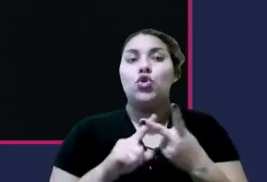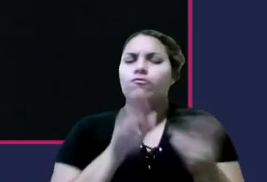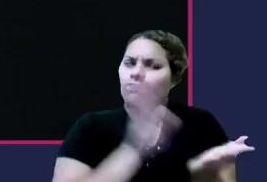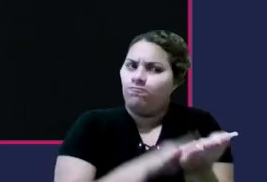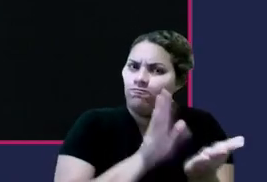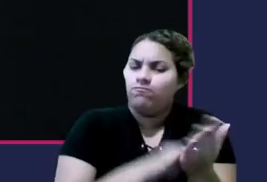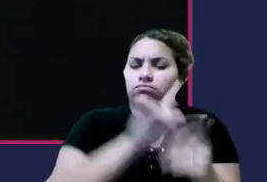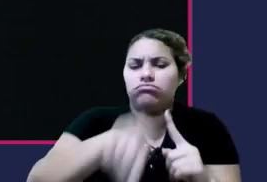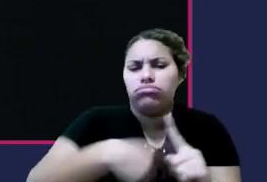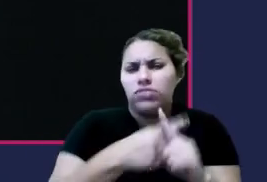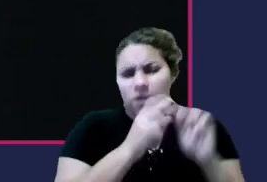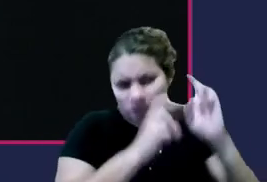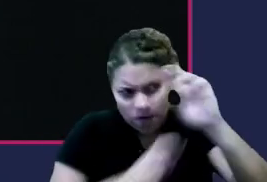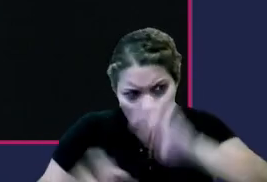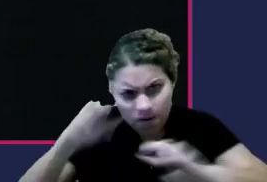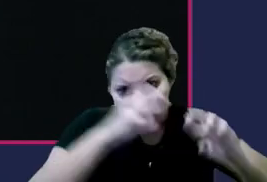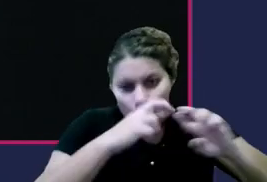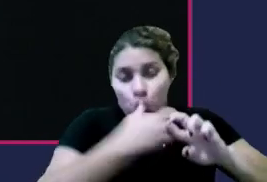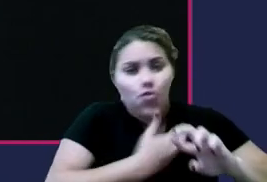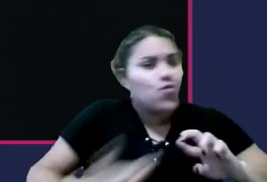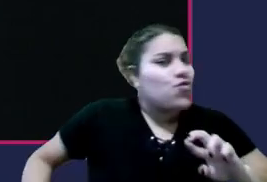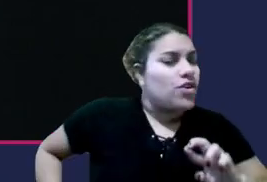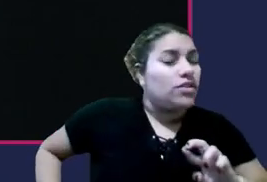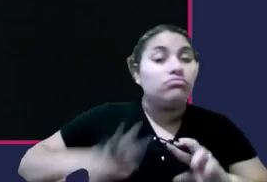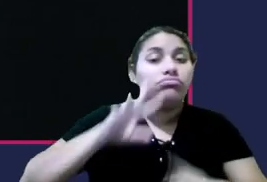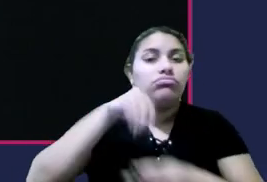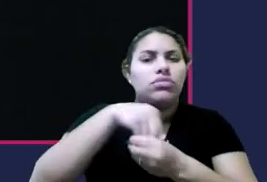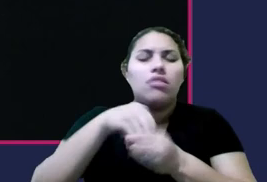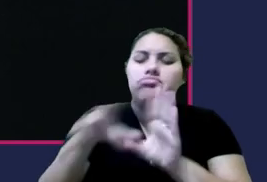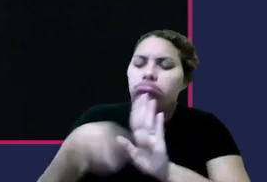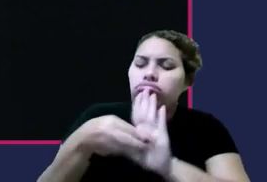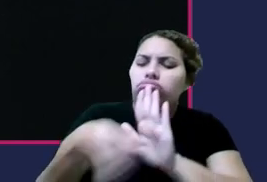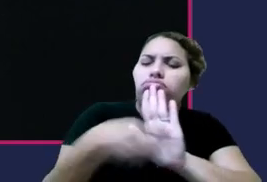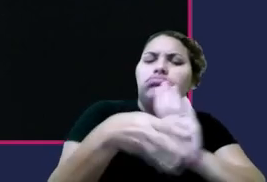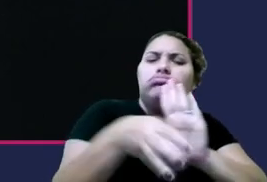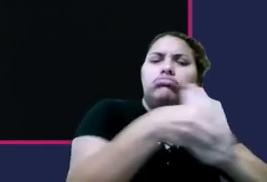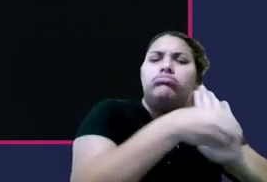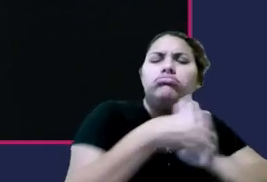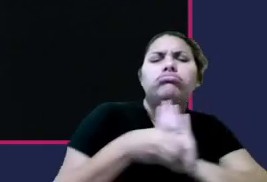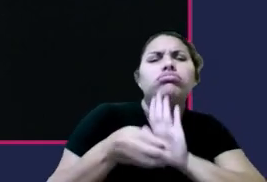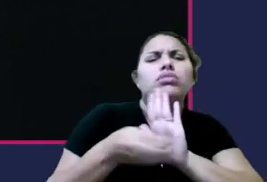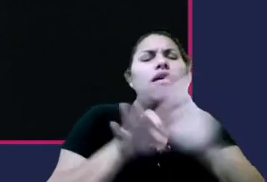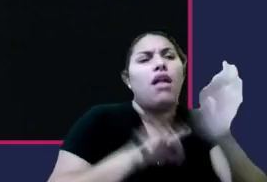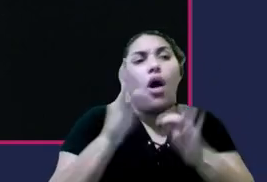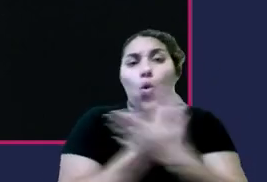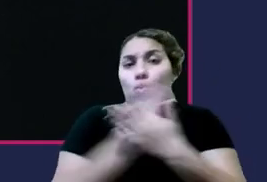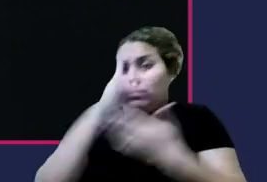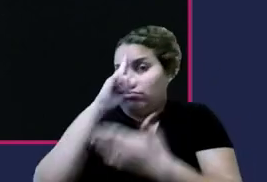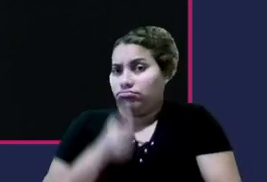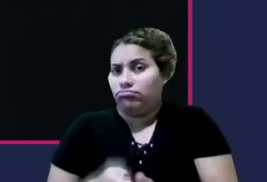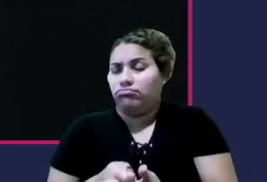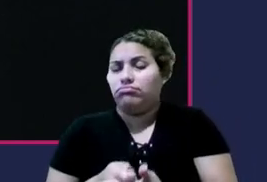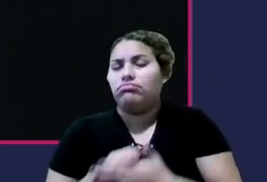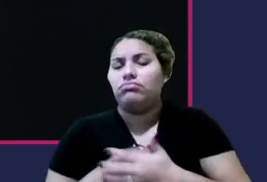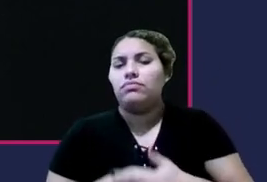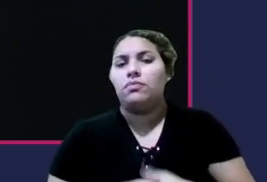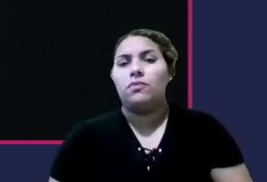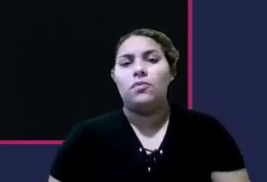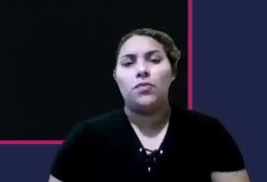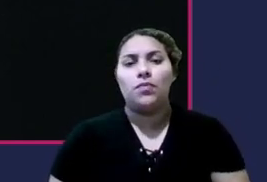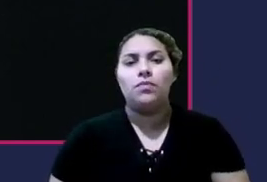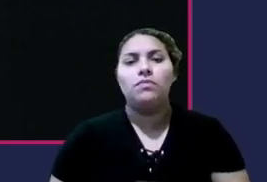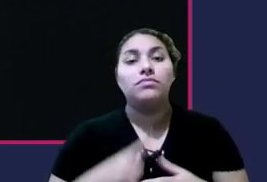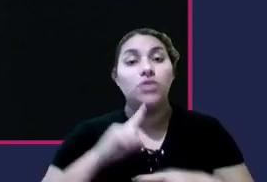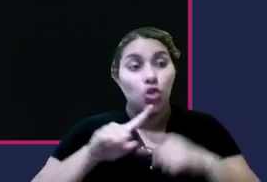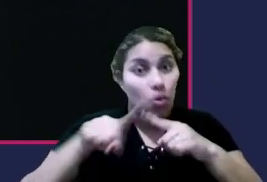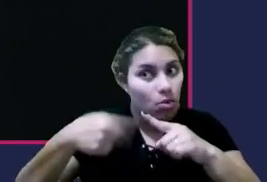the role of supervising and inspecting the government in order to check whether they